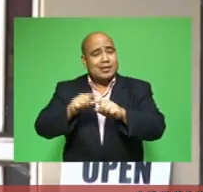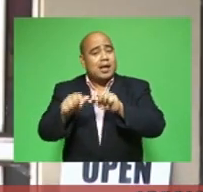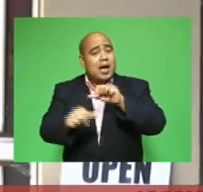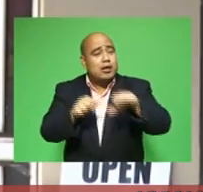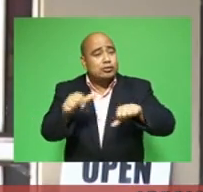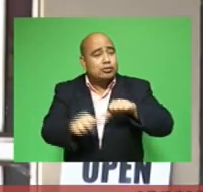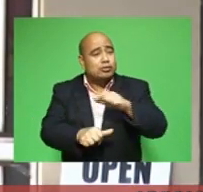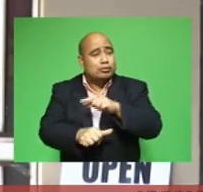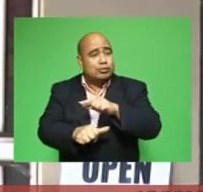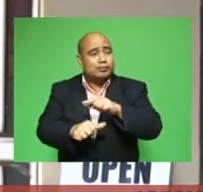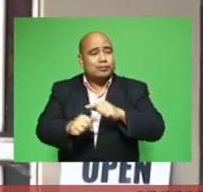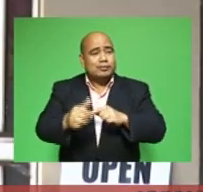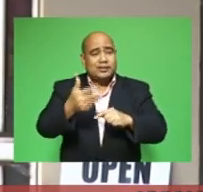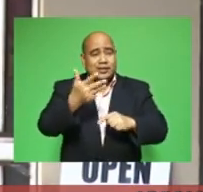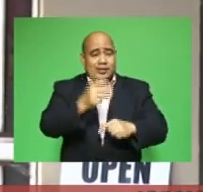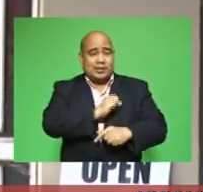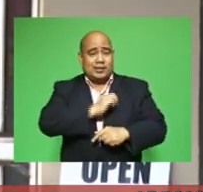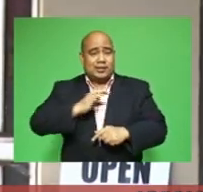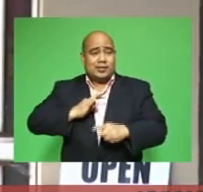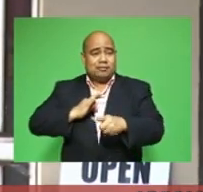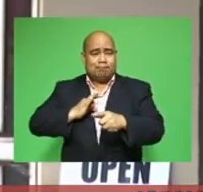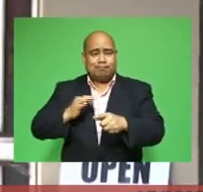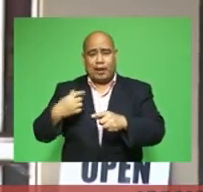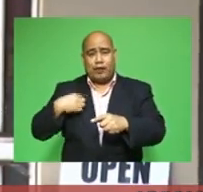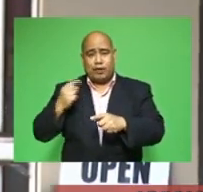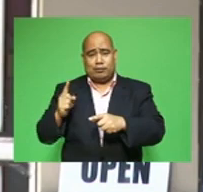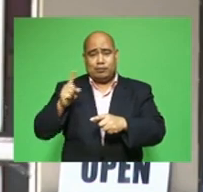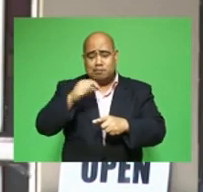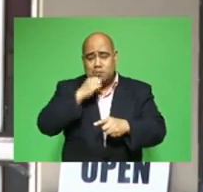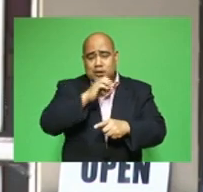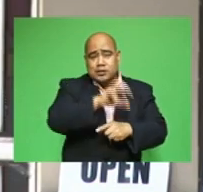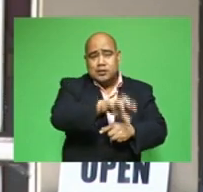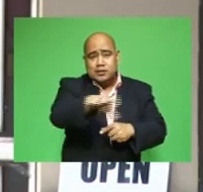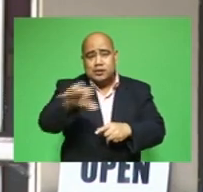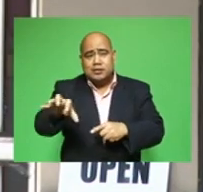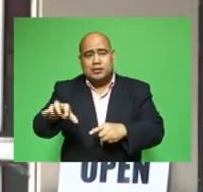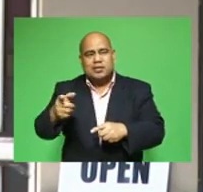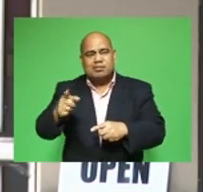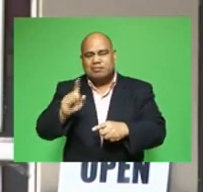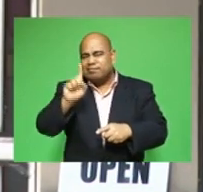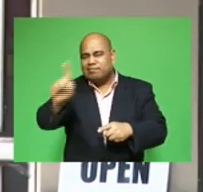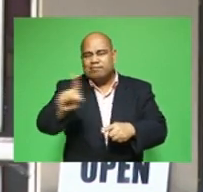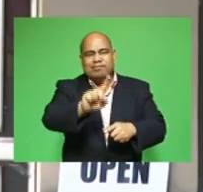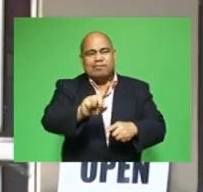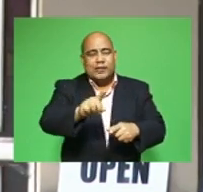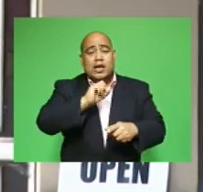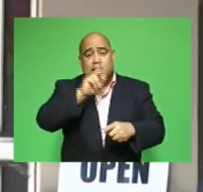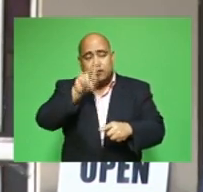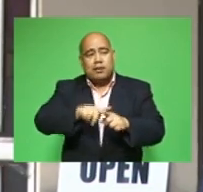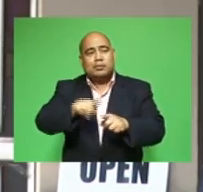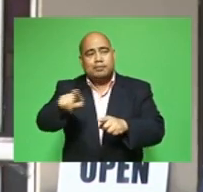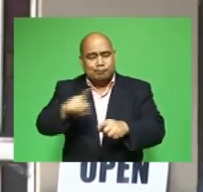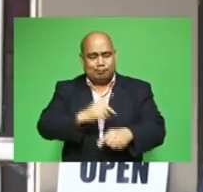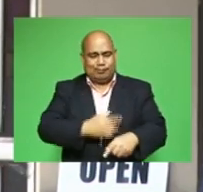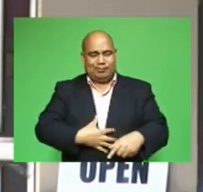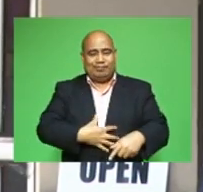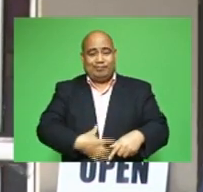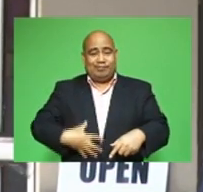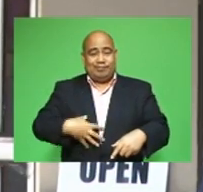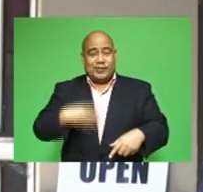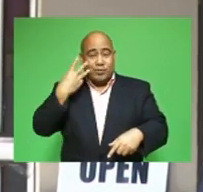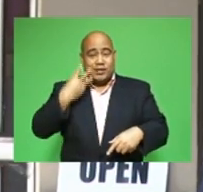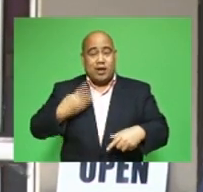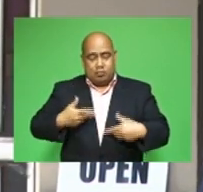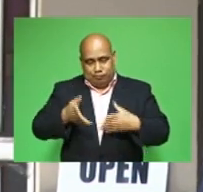staff and volunteers who are currently on Kandawu Island providing sexual and reproductive health services following Tropical Cyclone